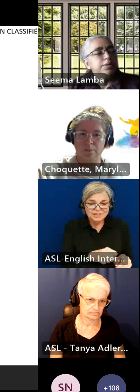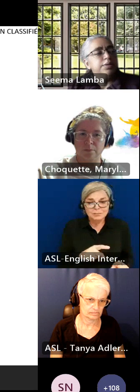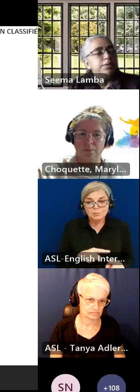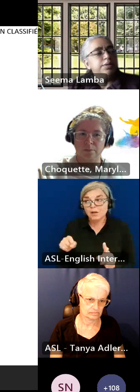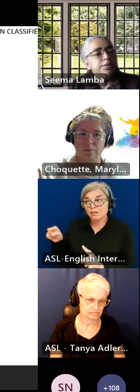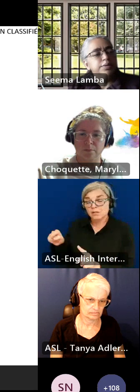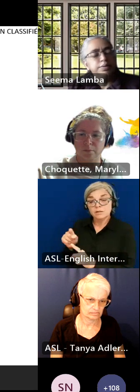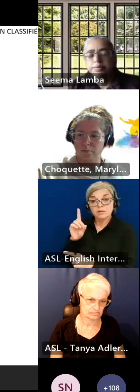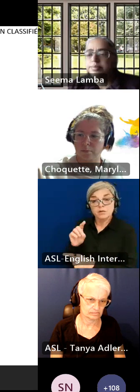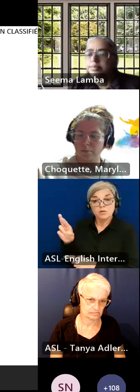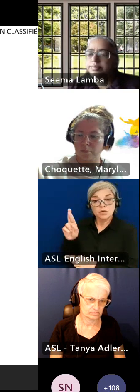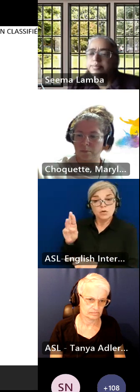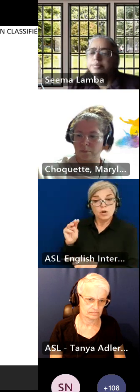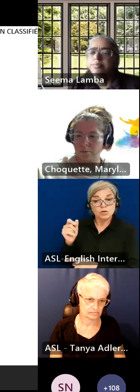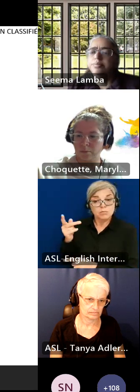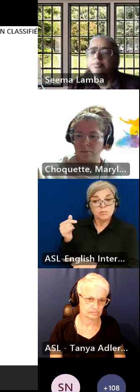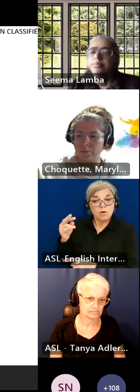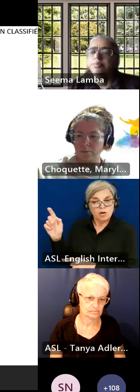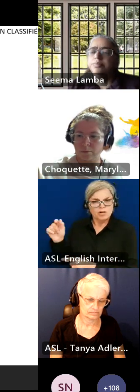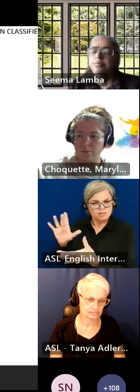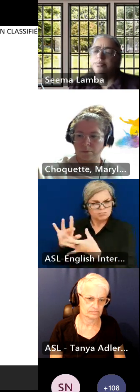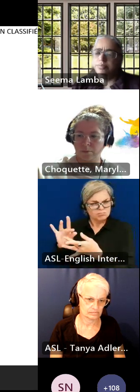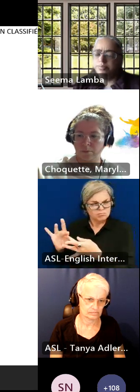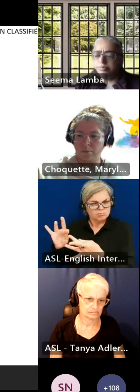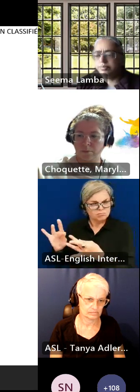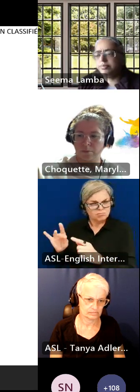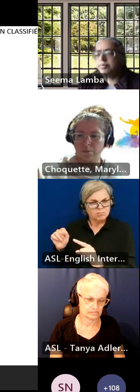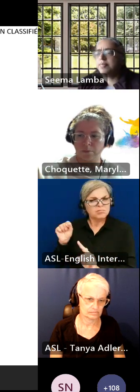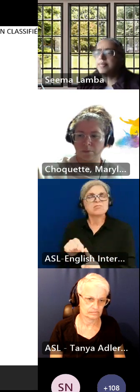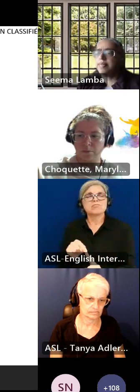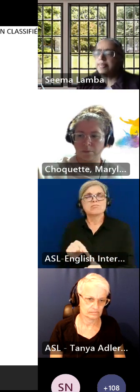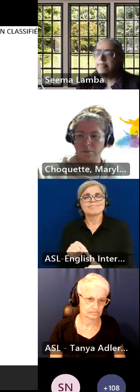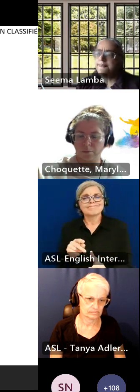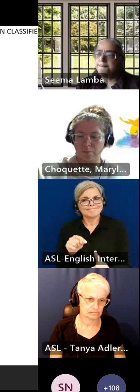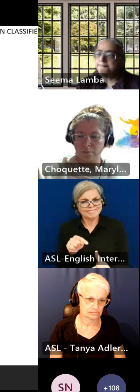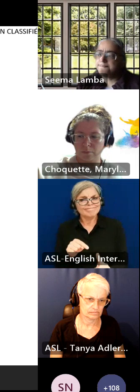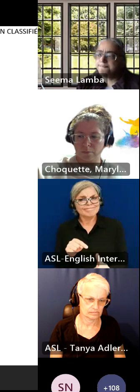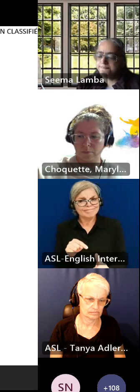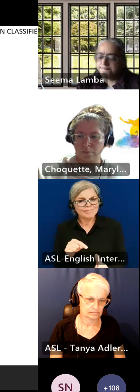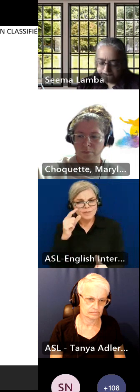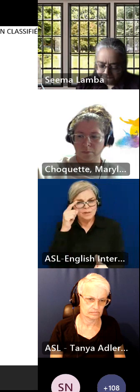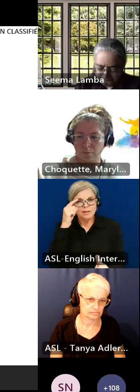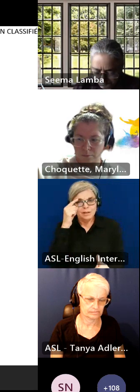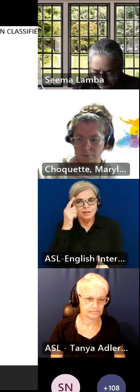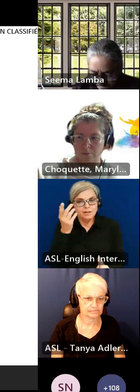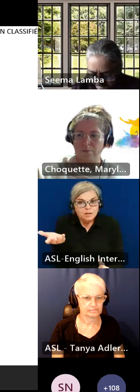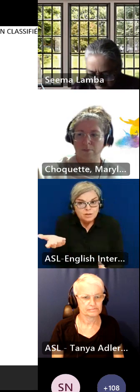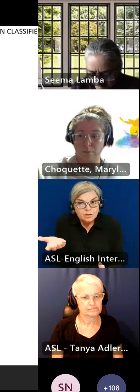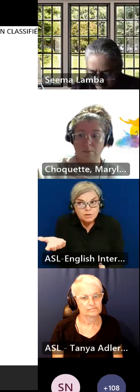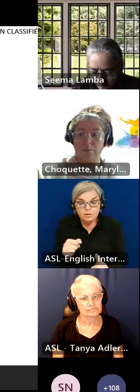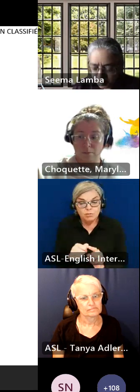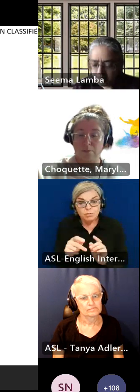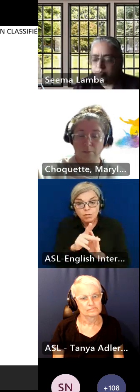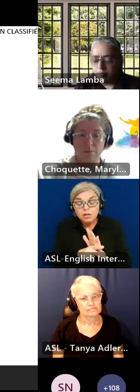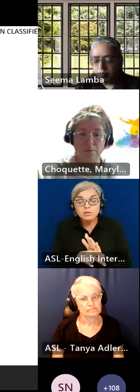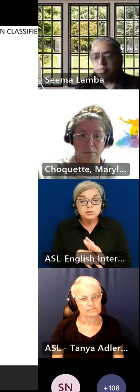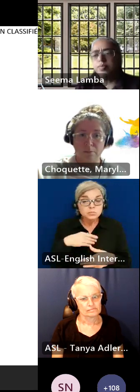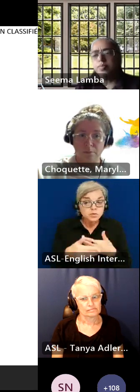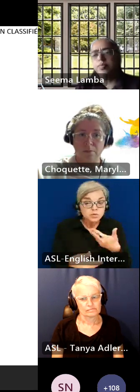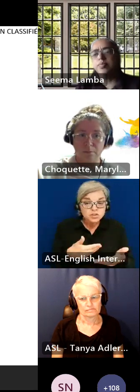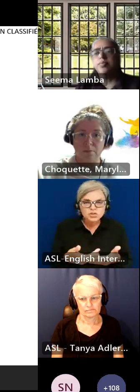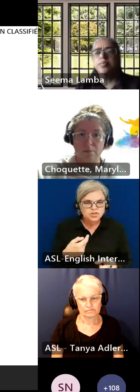discussing this. And we do know that we need to change policies and procedures and the